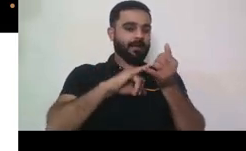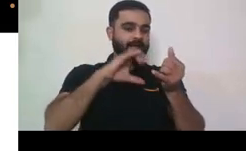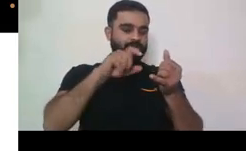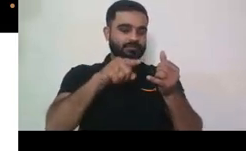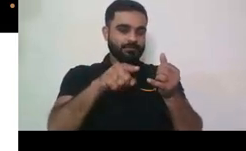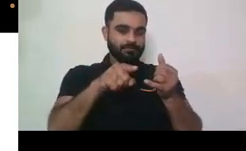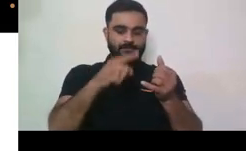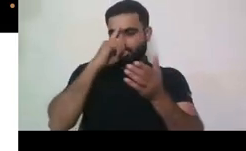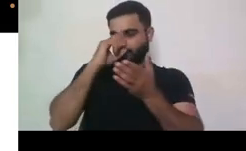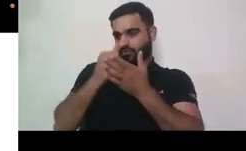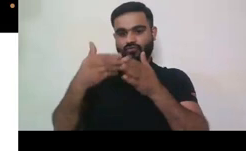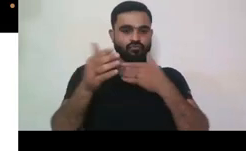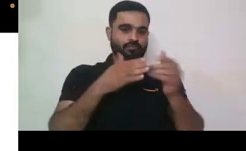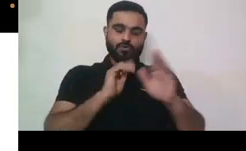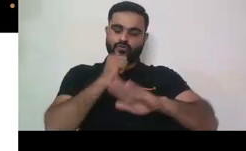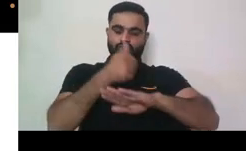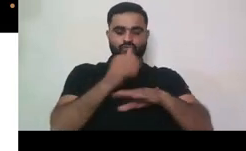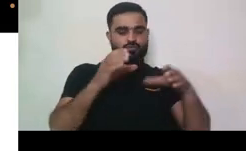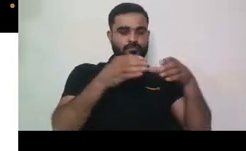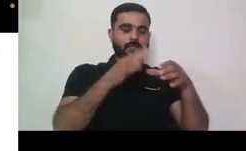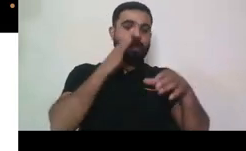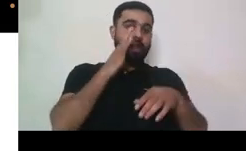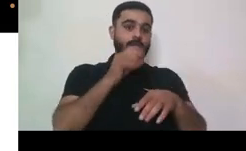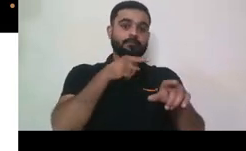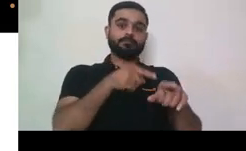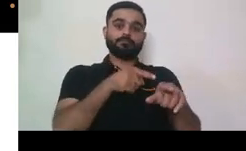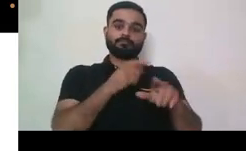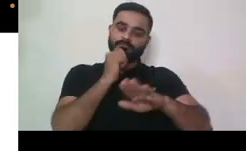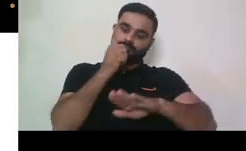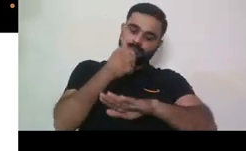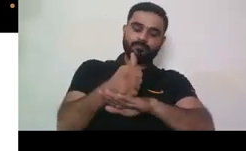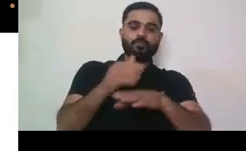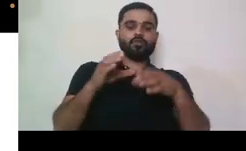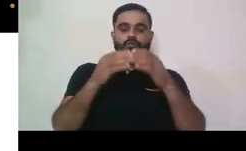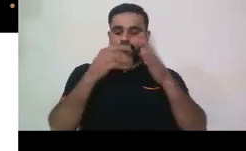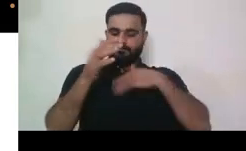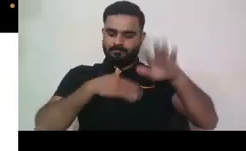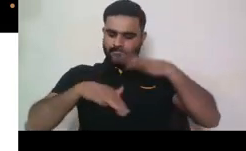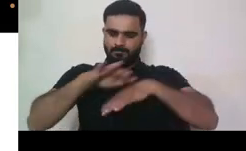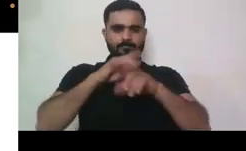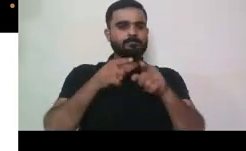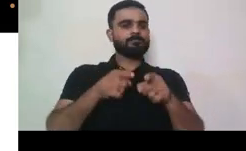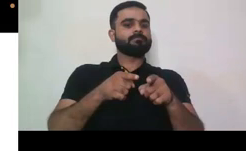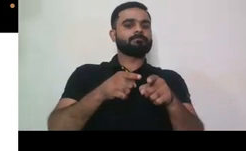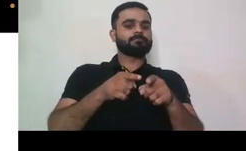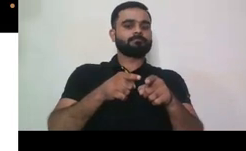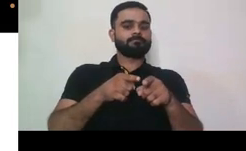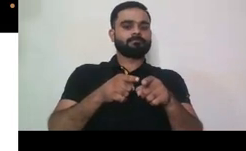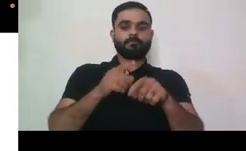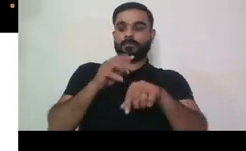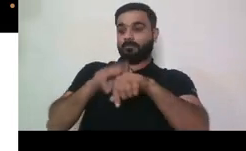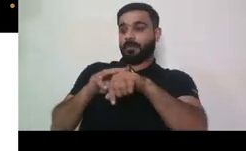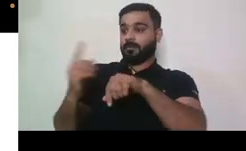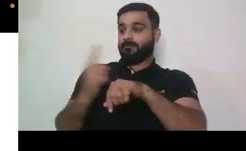Whenever we decide to establish our group, it's very important to establish the group structures, which members we